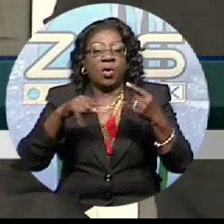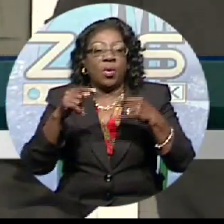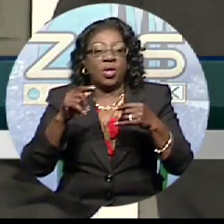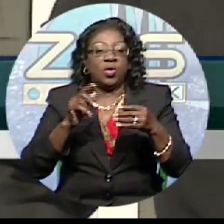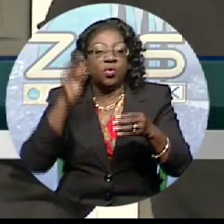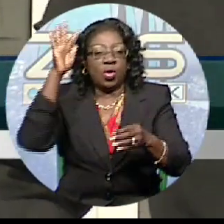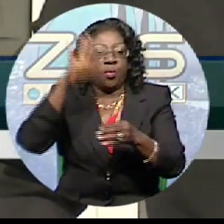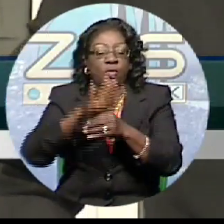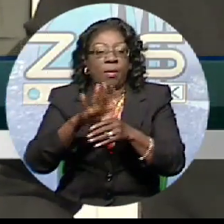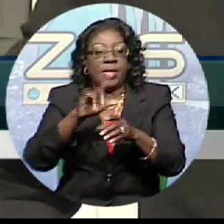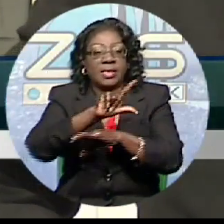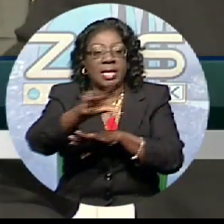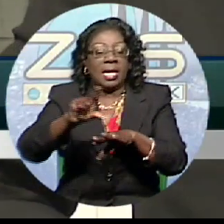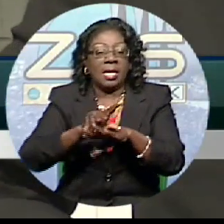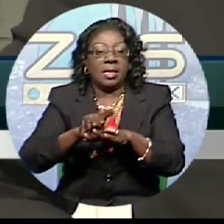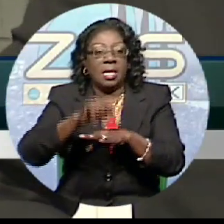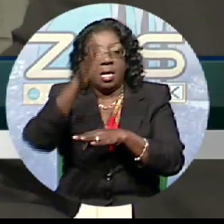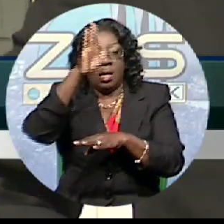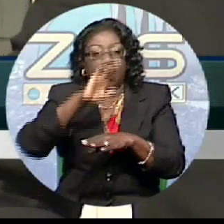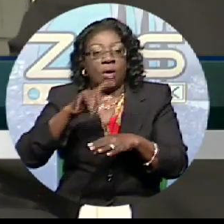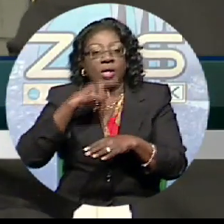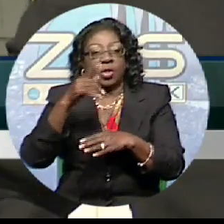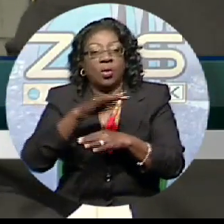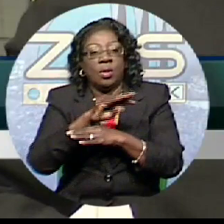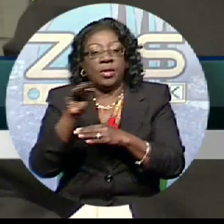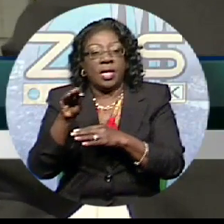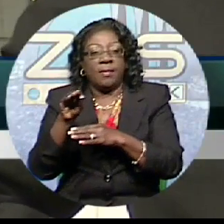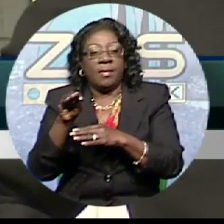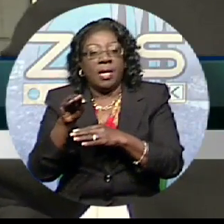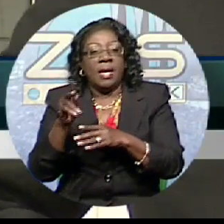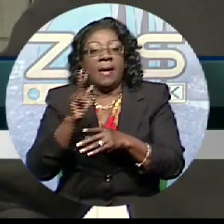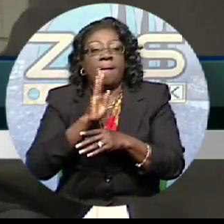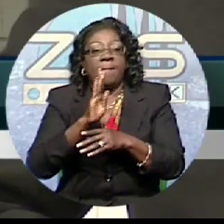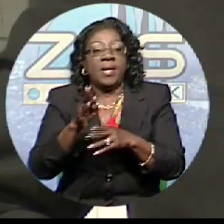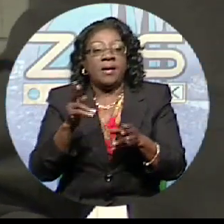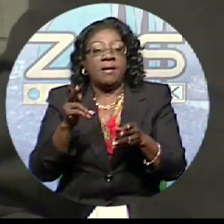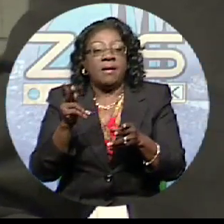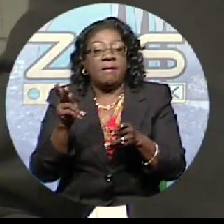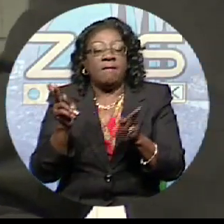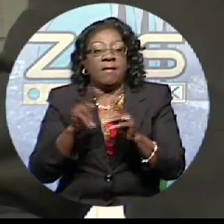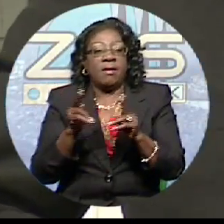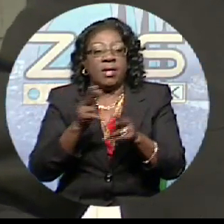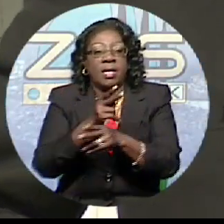clear about it. You are very careful about the strangers